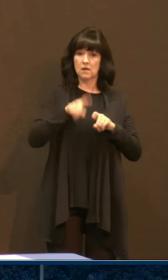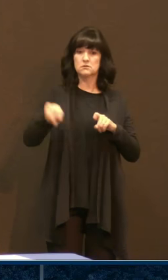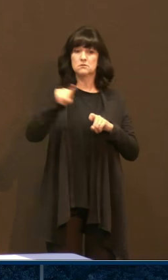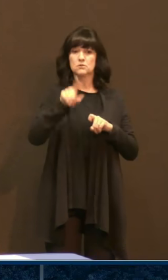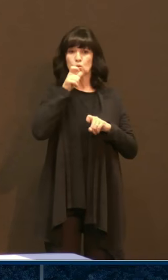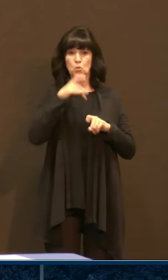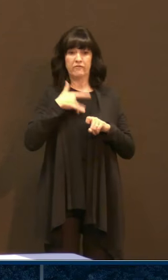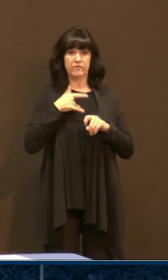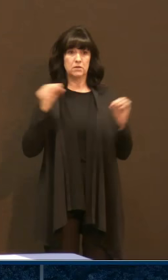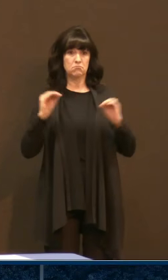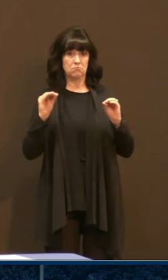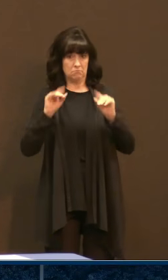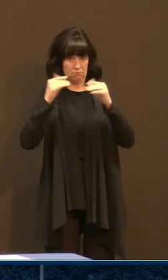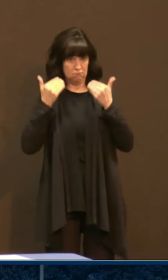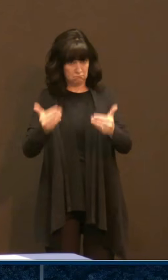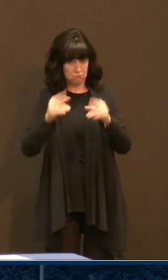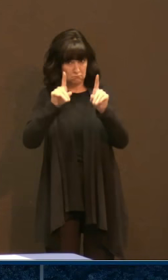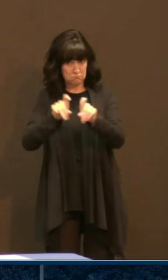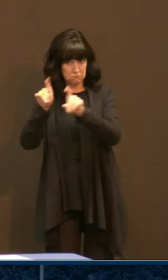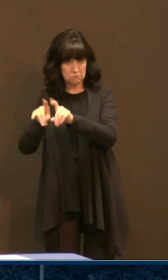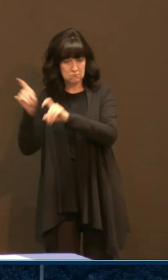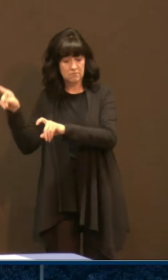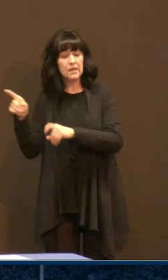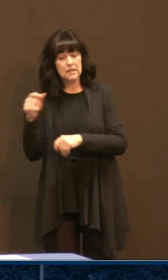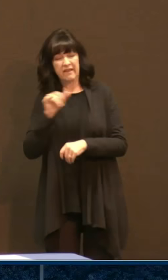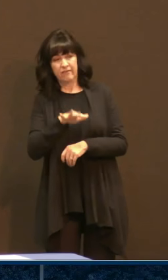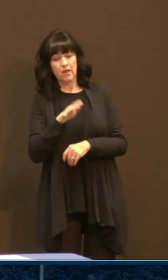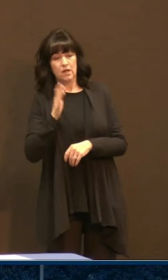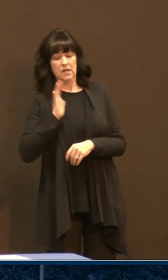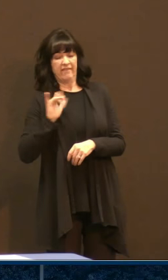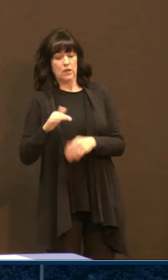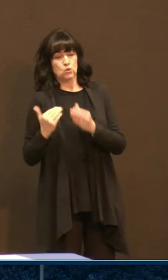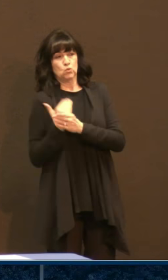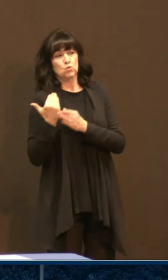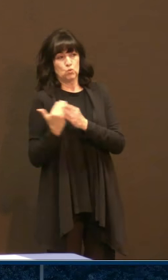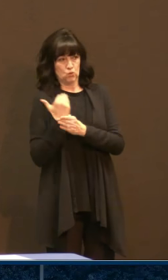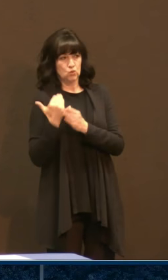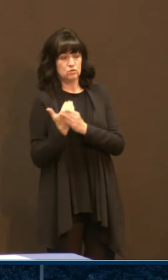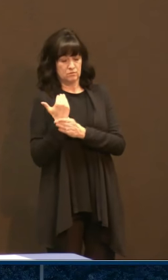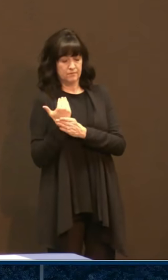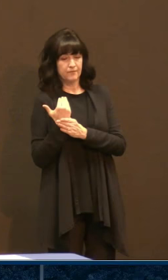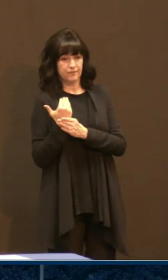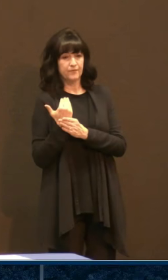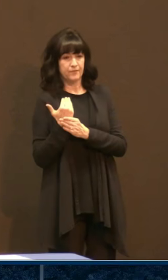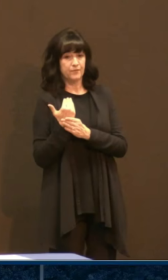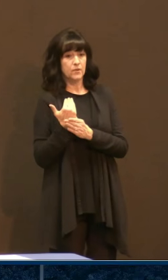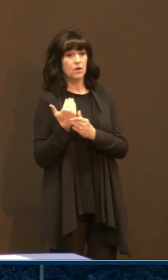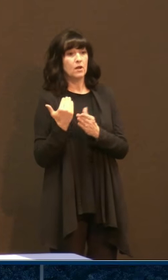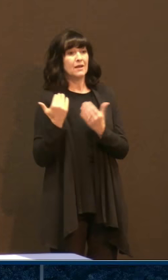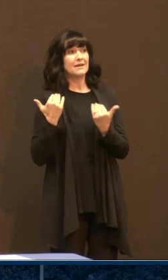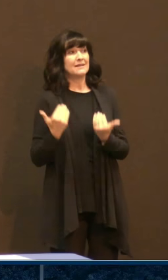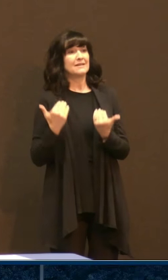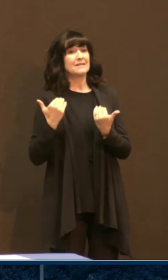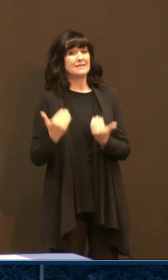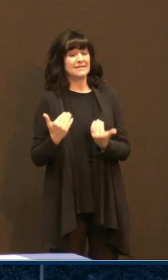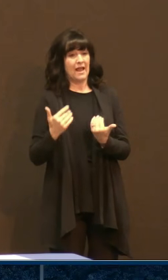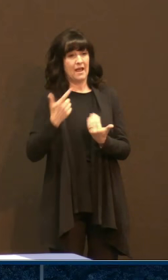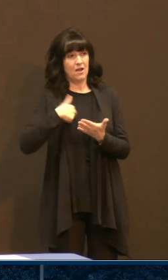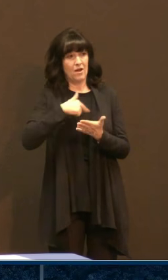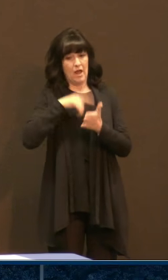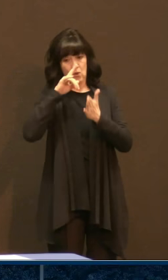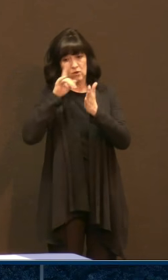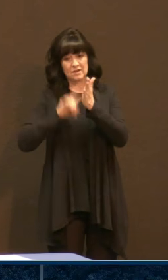were testing symptomatic individuals. With the outbreak investigation that we've been doing in